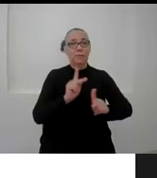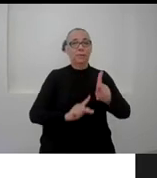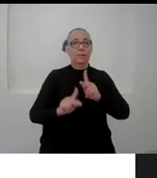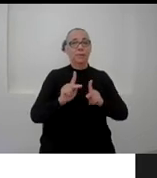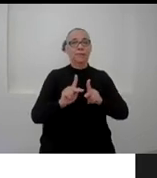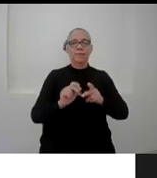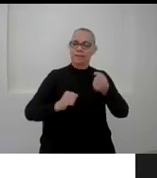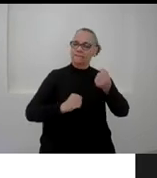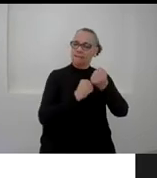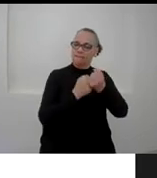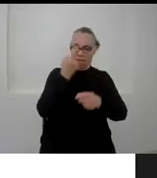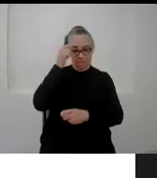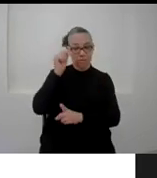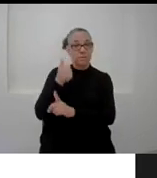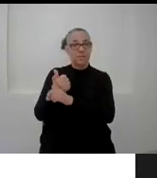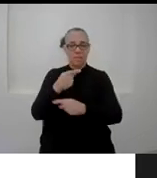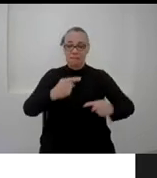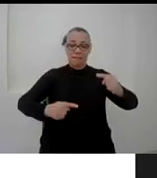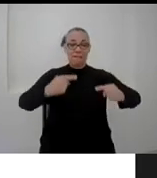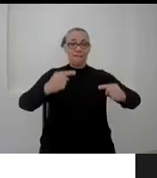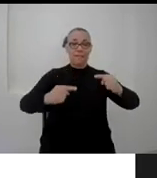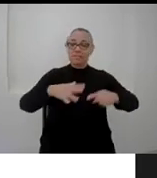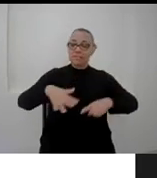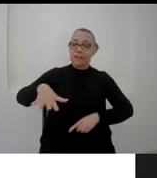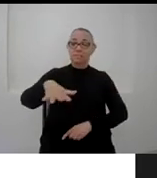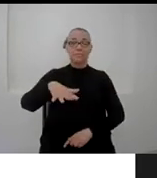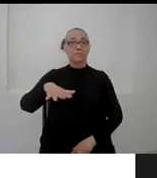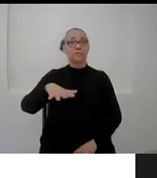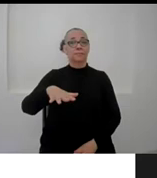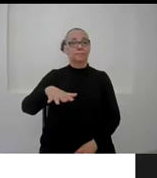for themselves in a variety of different settings.